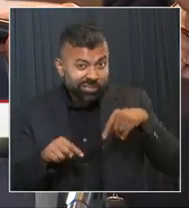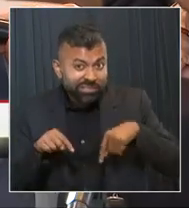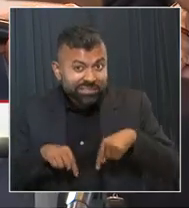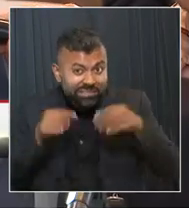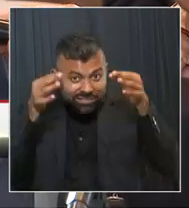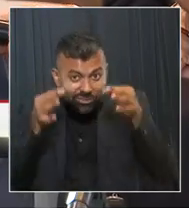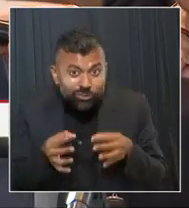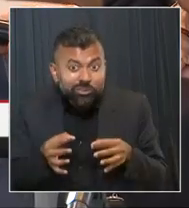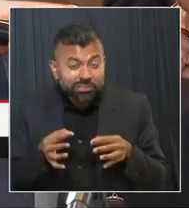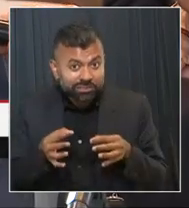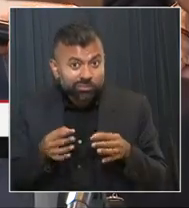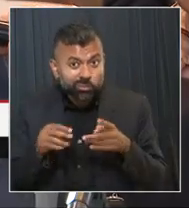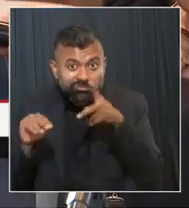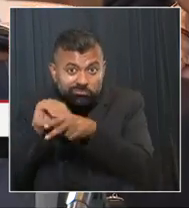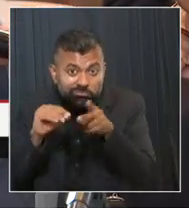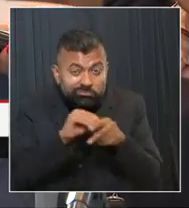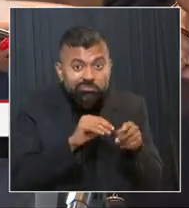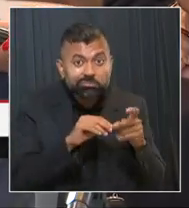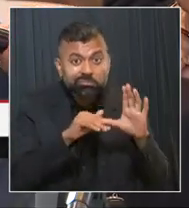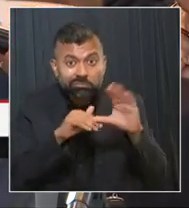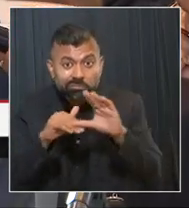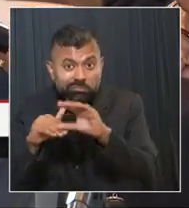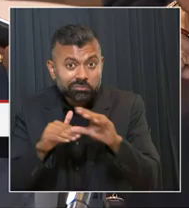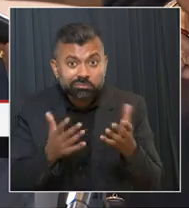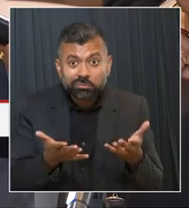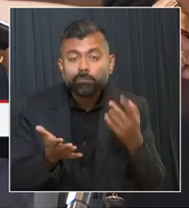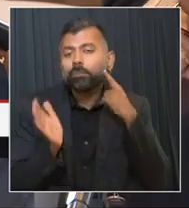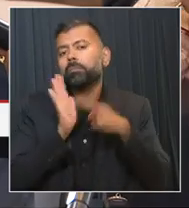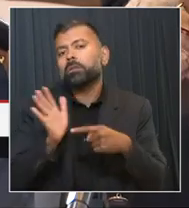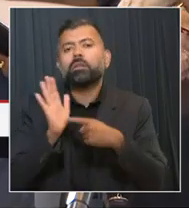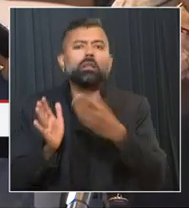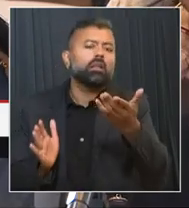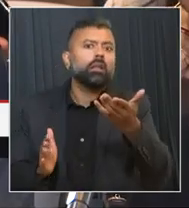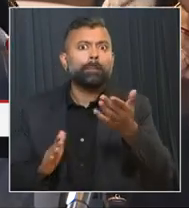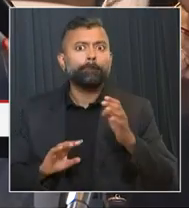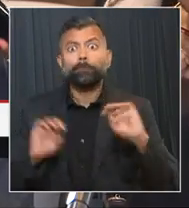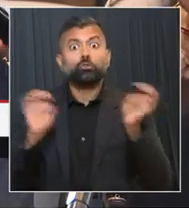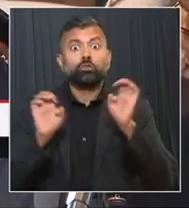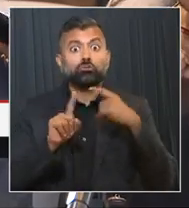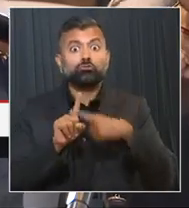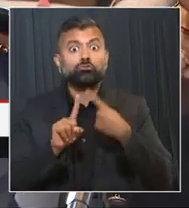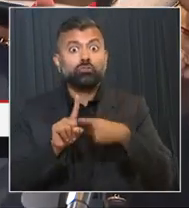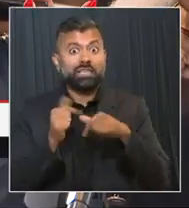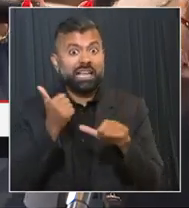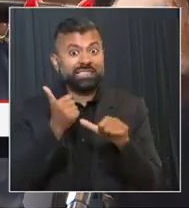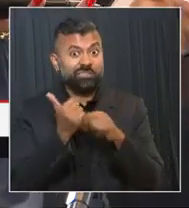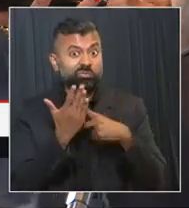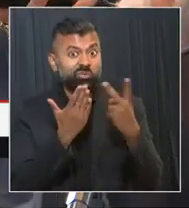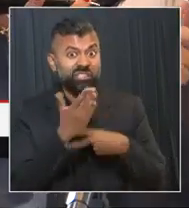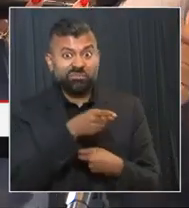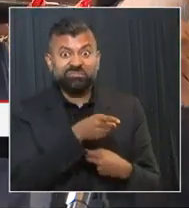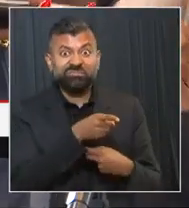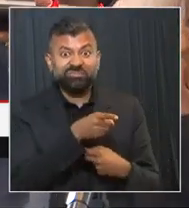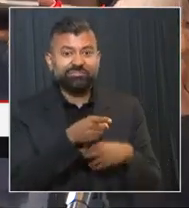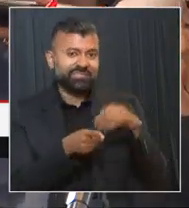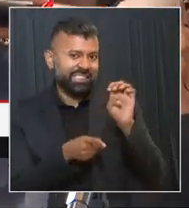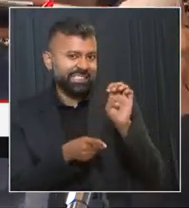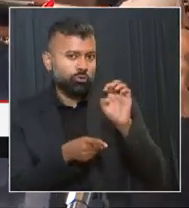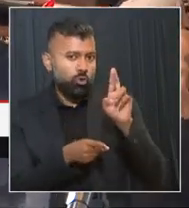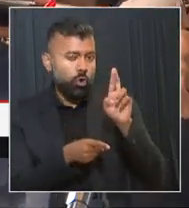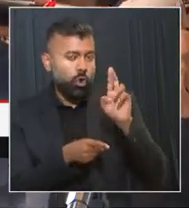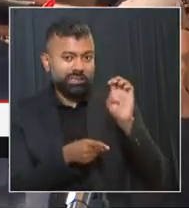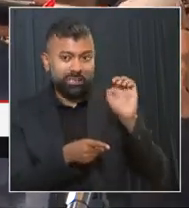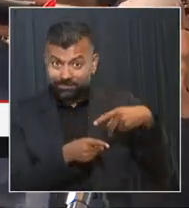cuts? For example, ERAP is being reduced to a certain extent or shifted. So